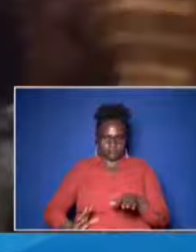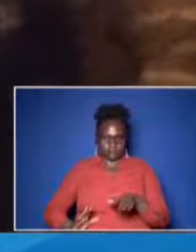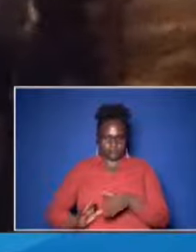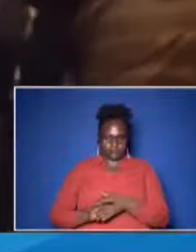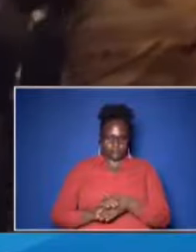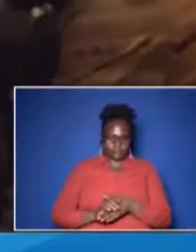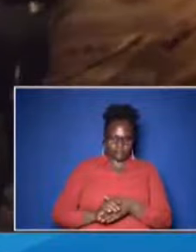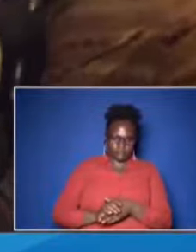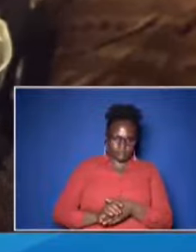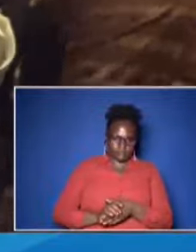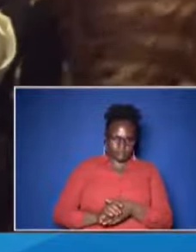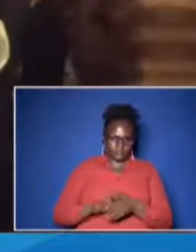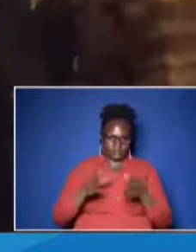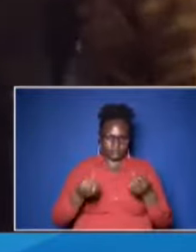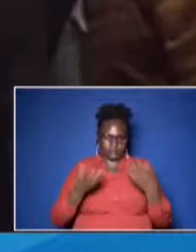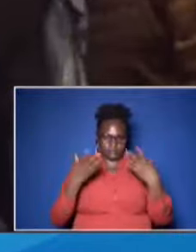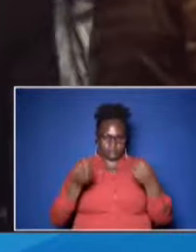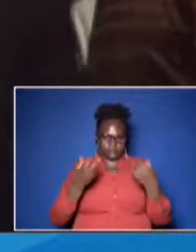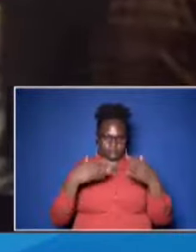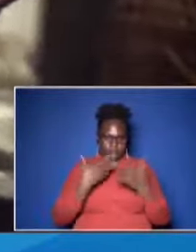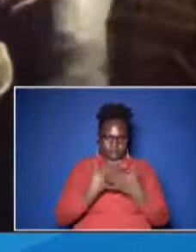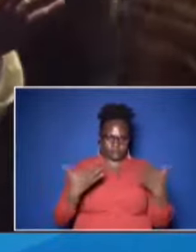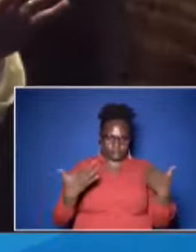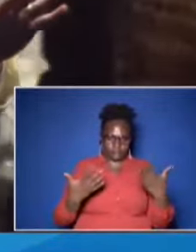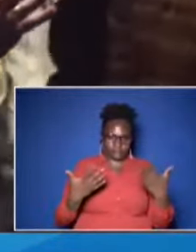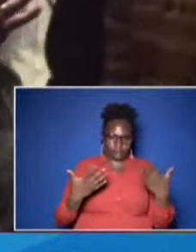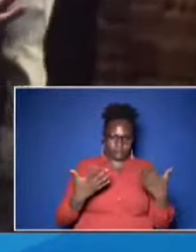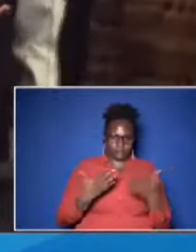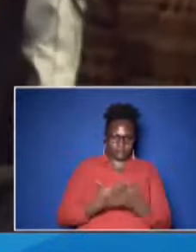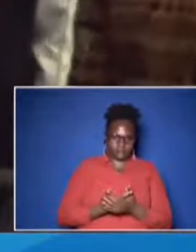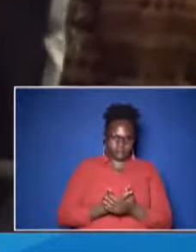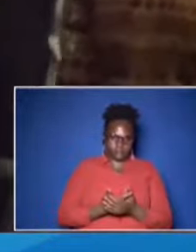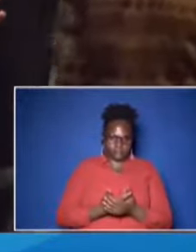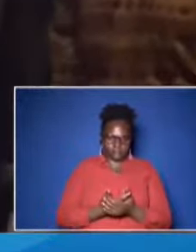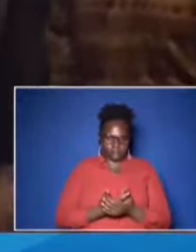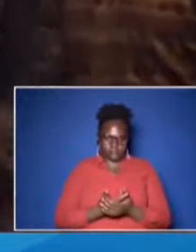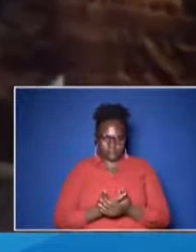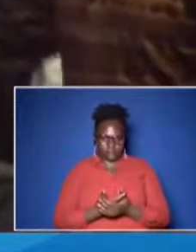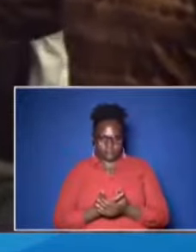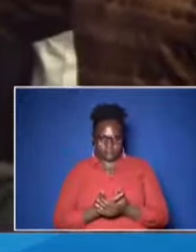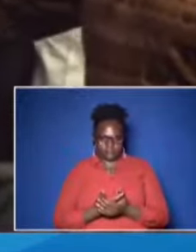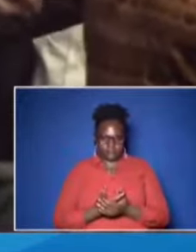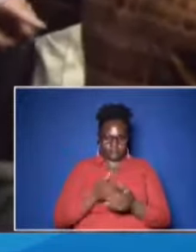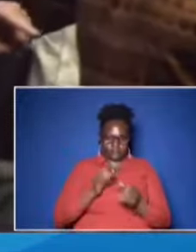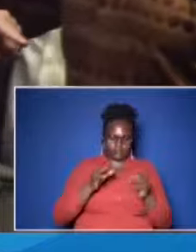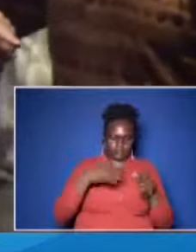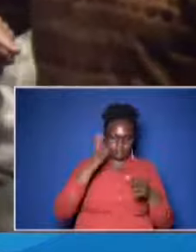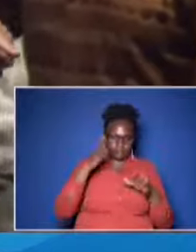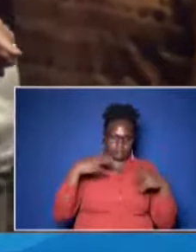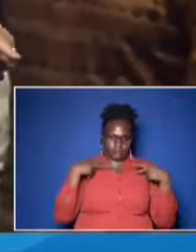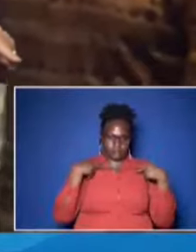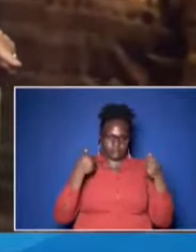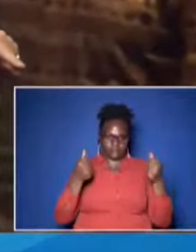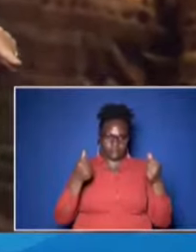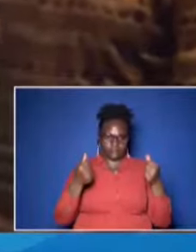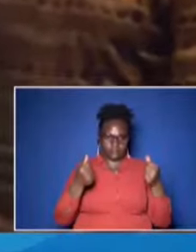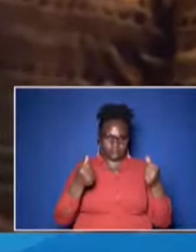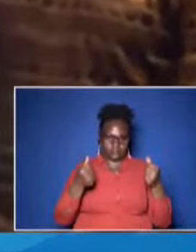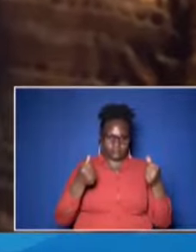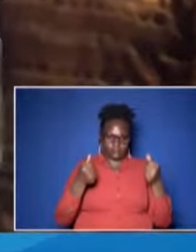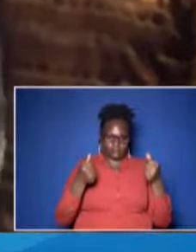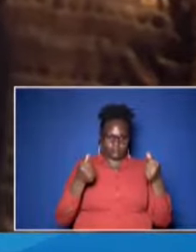China there's Miracles happening everywhere when if God is healing you get up